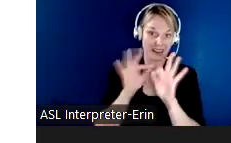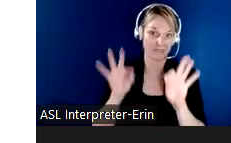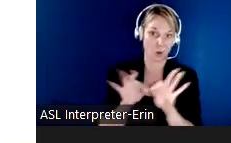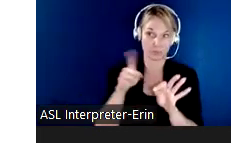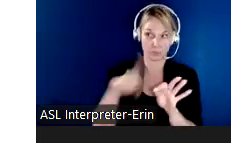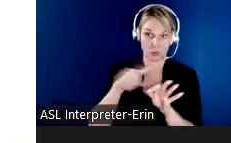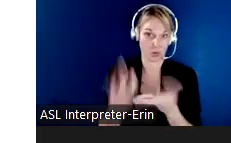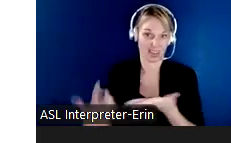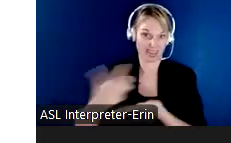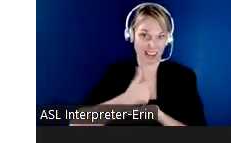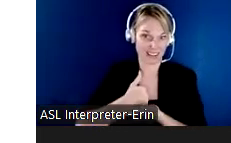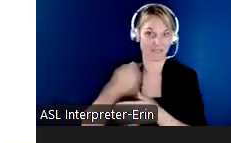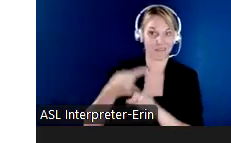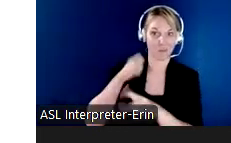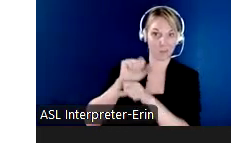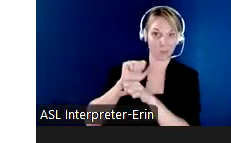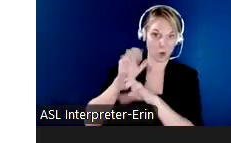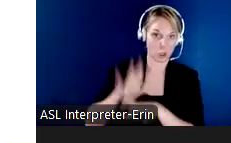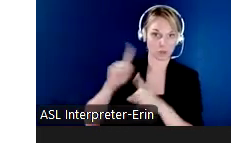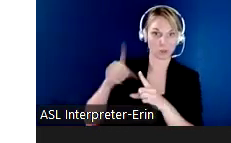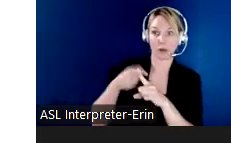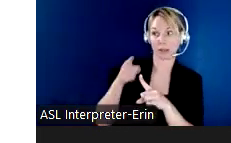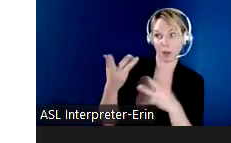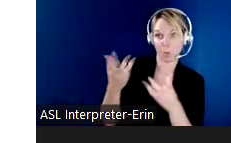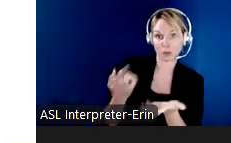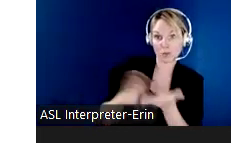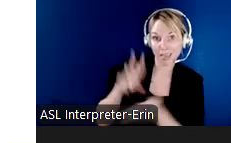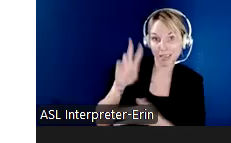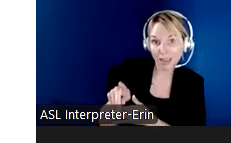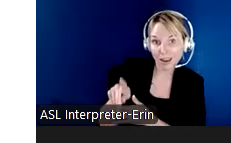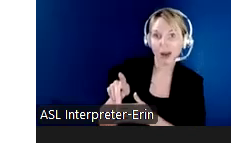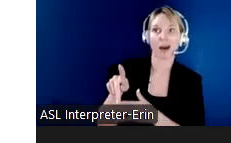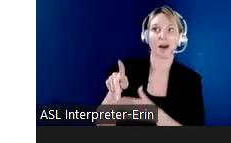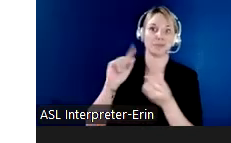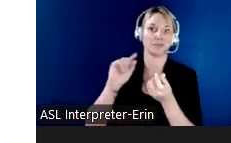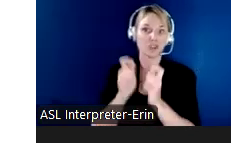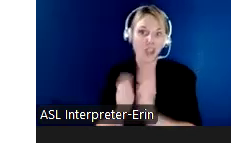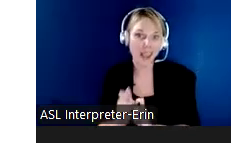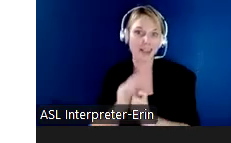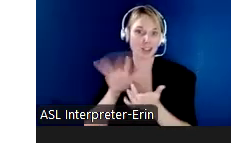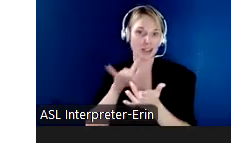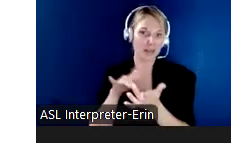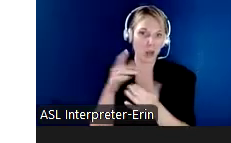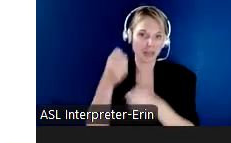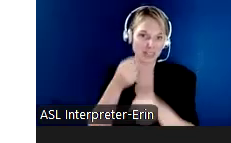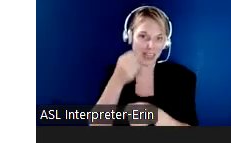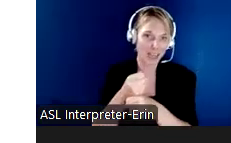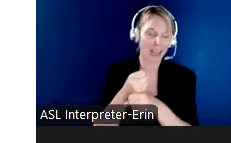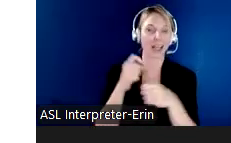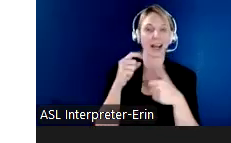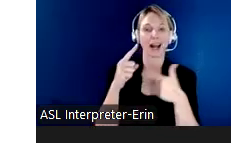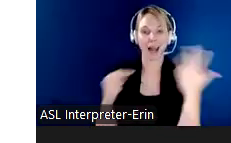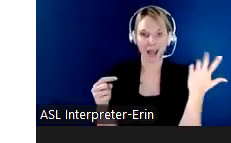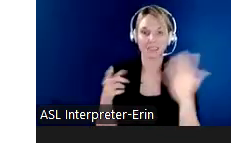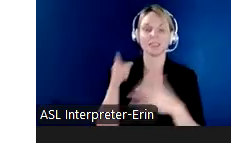they want to sign up for the FSC or DCAP, make changes mid-year or terminating, you can now upload those through